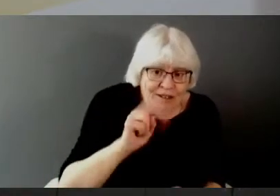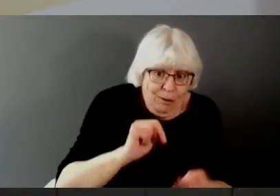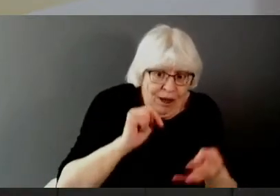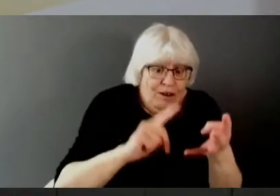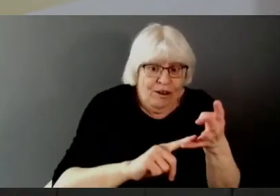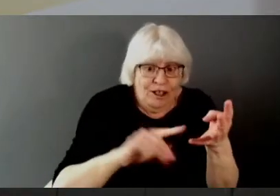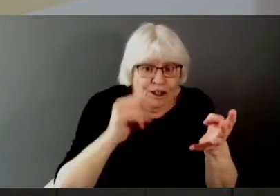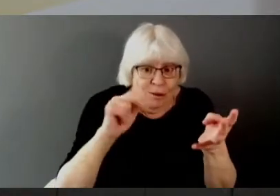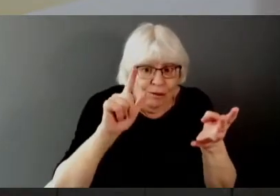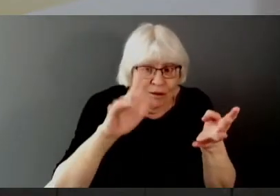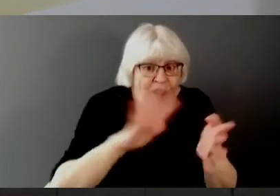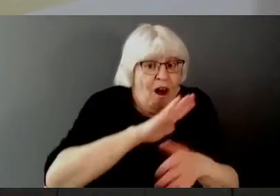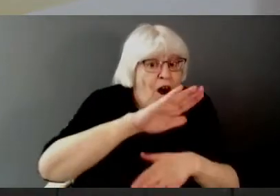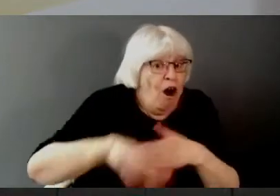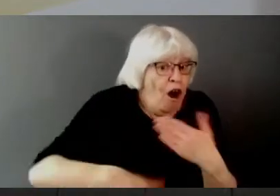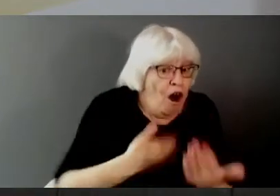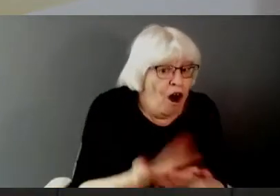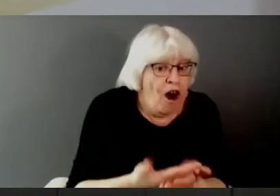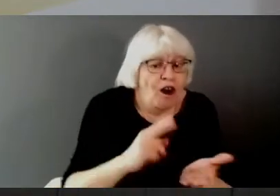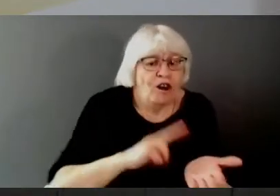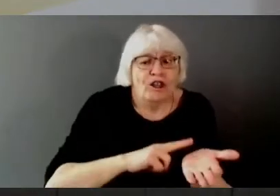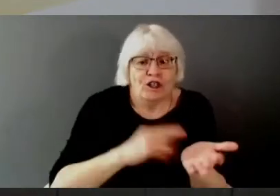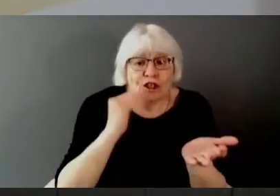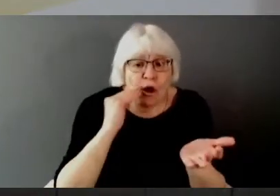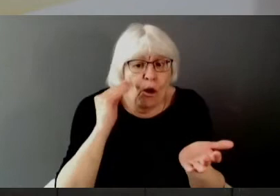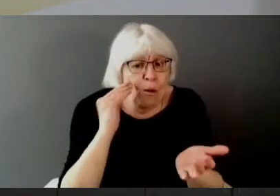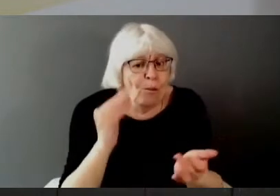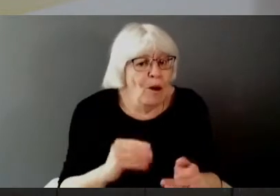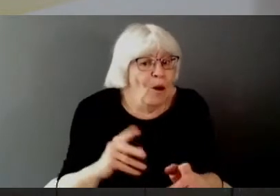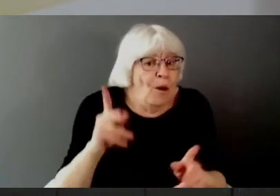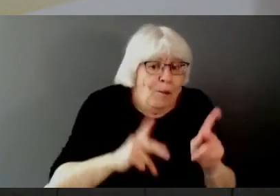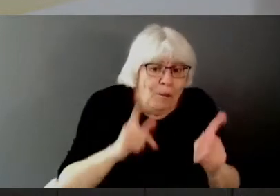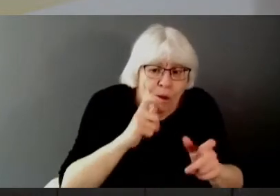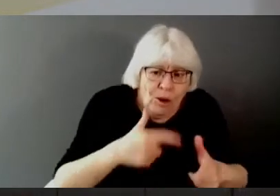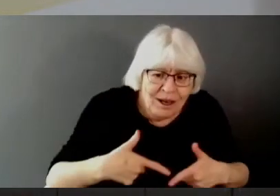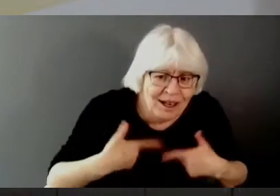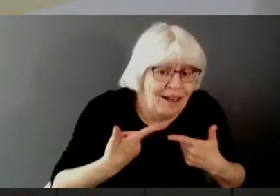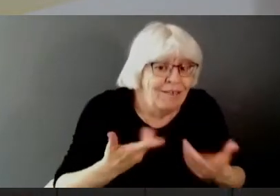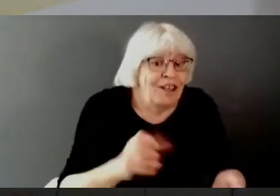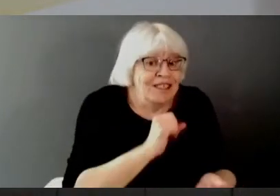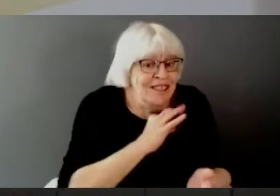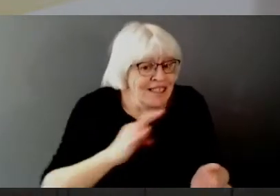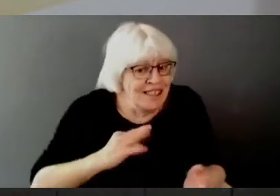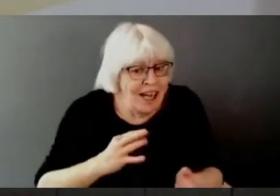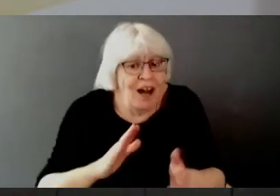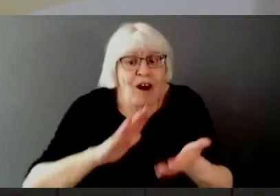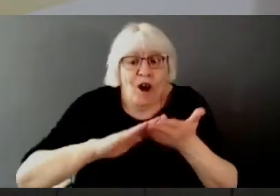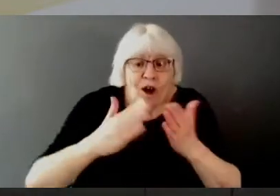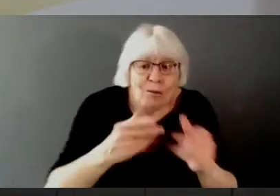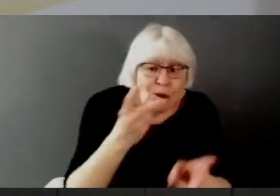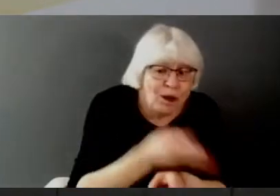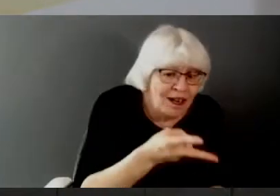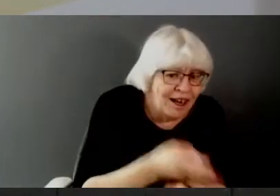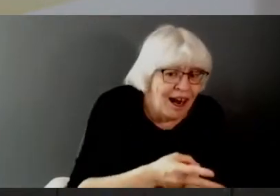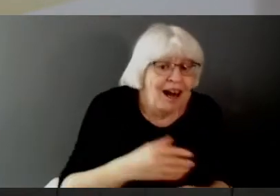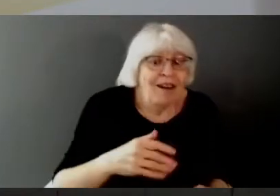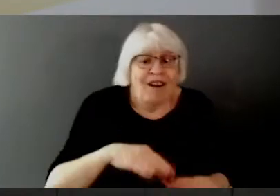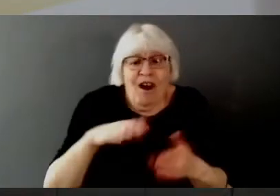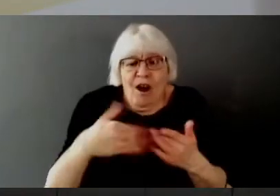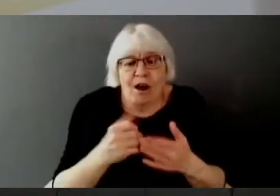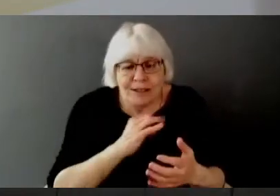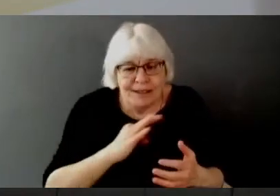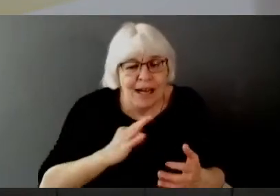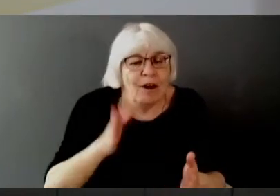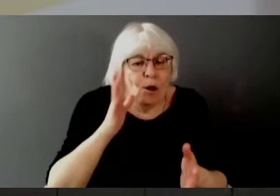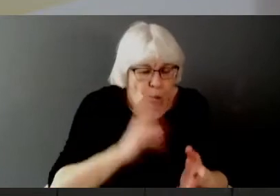care residents and staff will actually start receiving the second dose of the vaccine. And receiving the second dose of the vaccine is